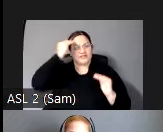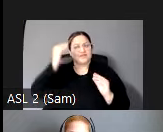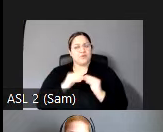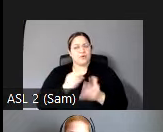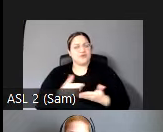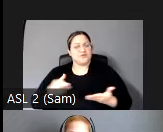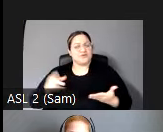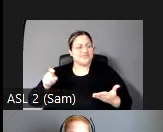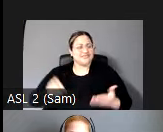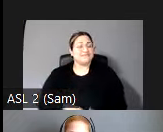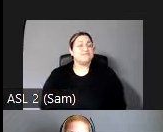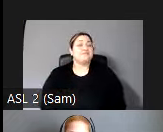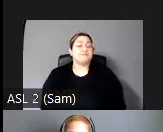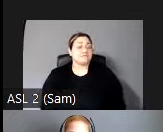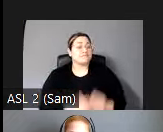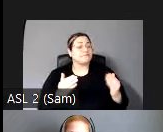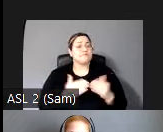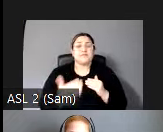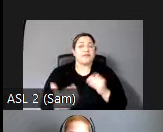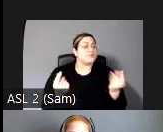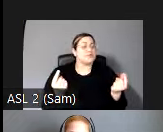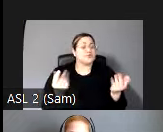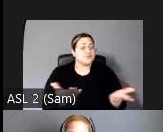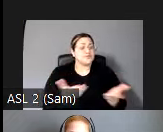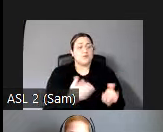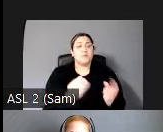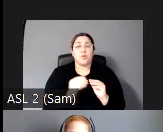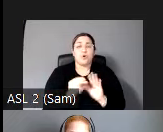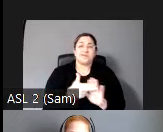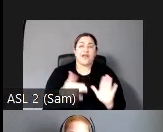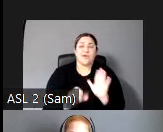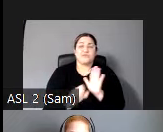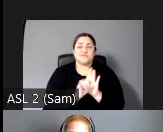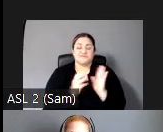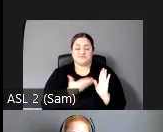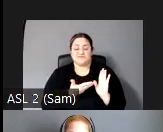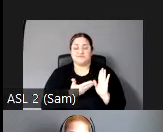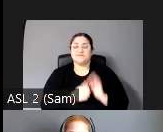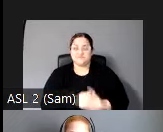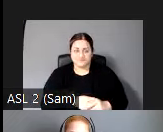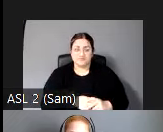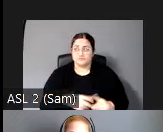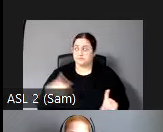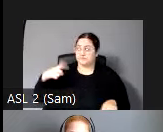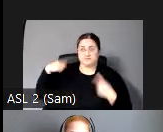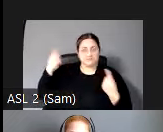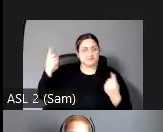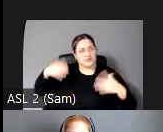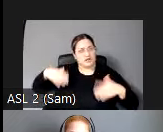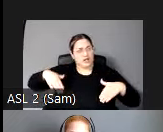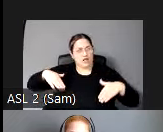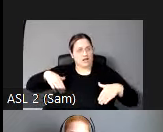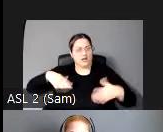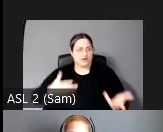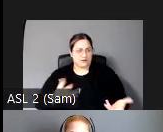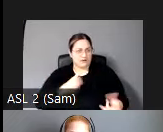Well, this is good. Diagnosis is coming. It's good because, boy, we saw that it wasn't happening before. Our